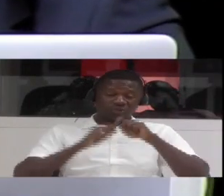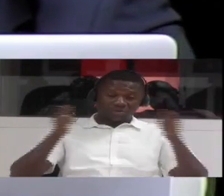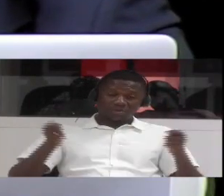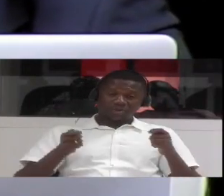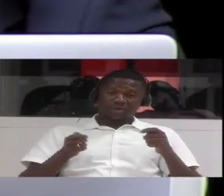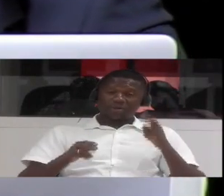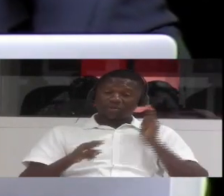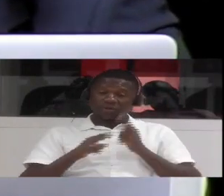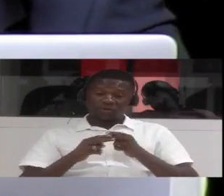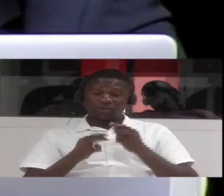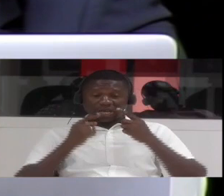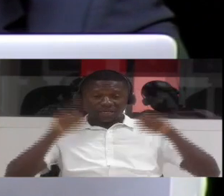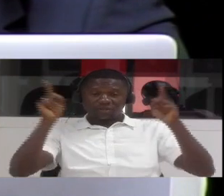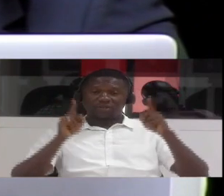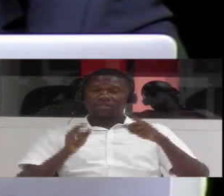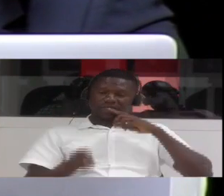it, he changes.